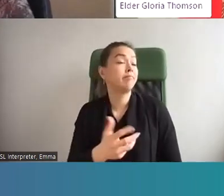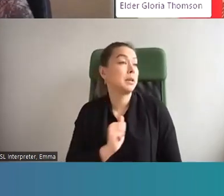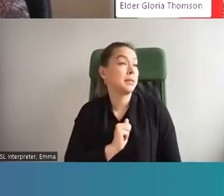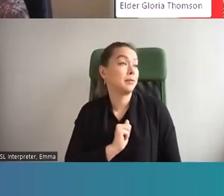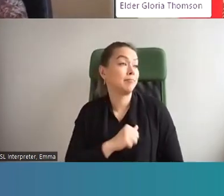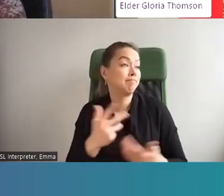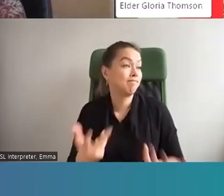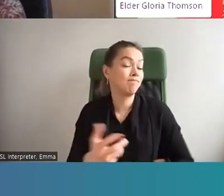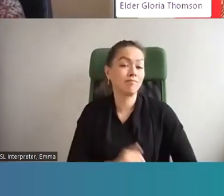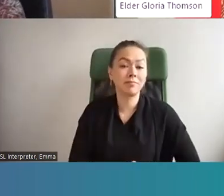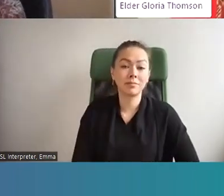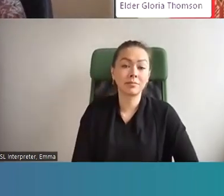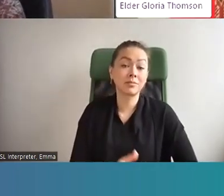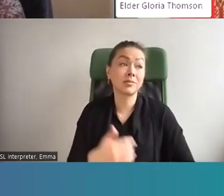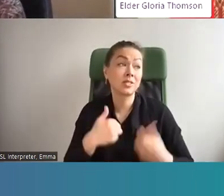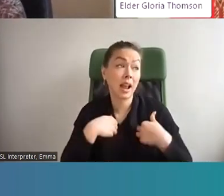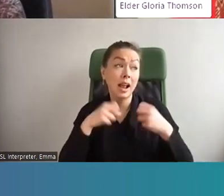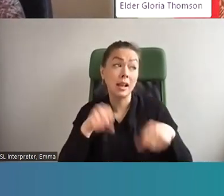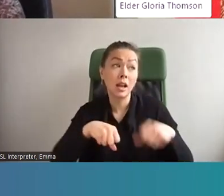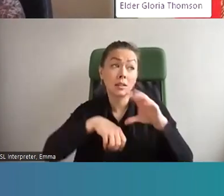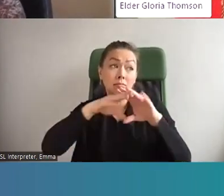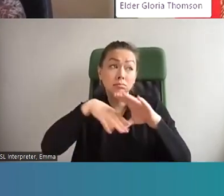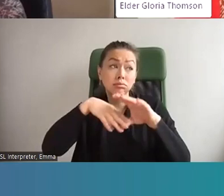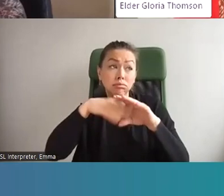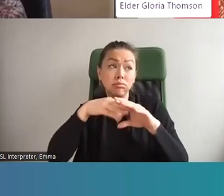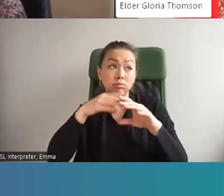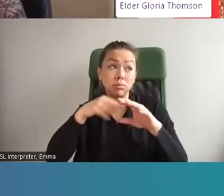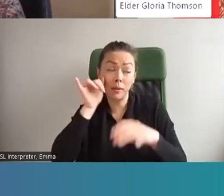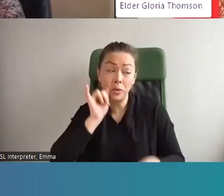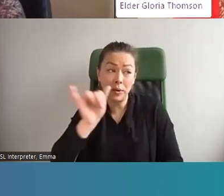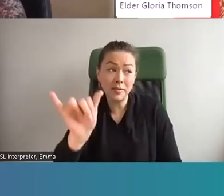Yeah. I can go forever on that.